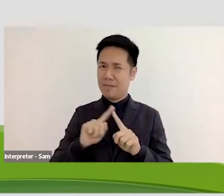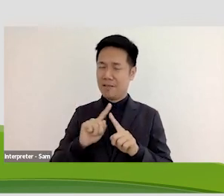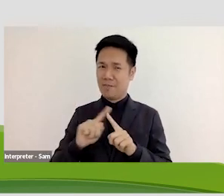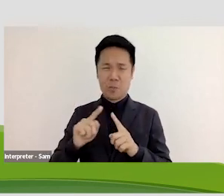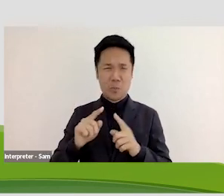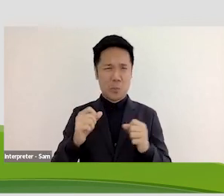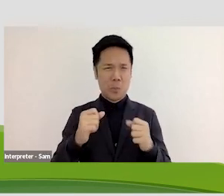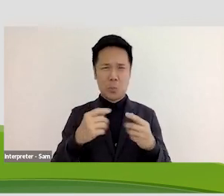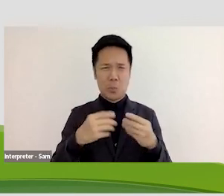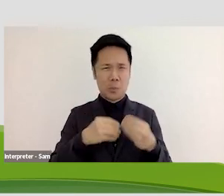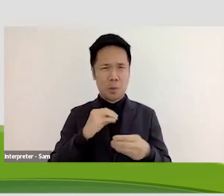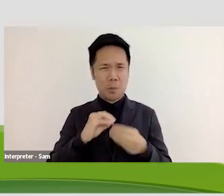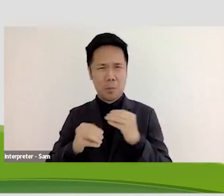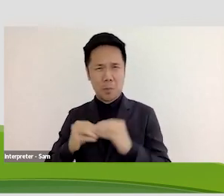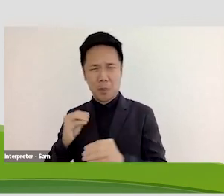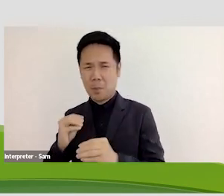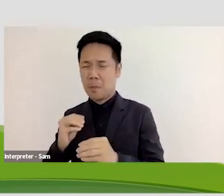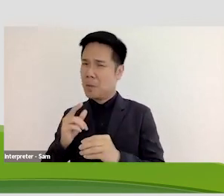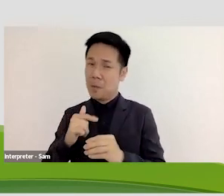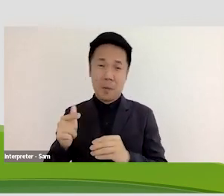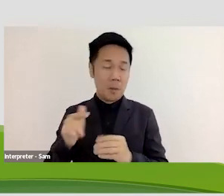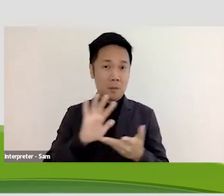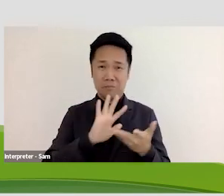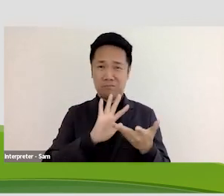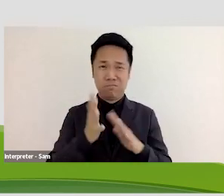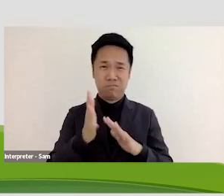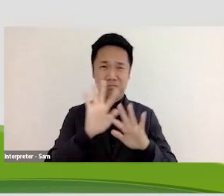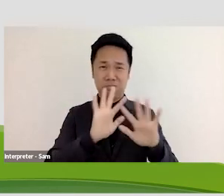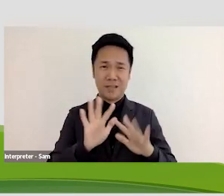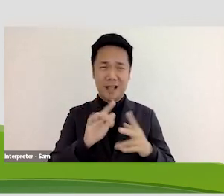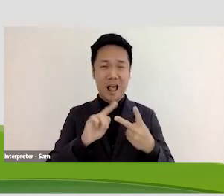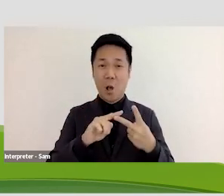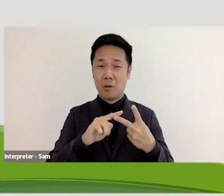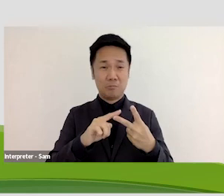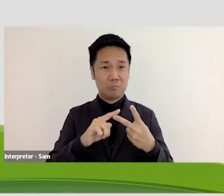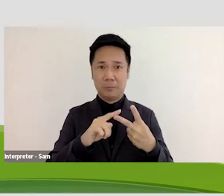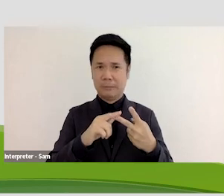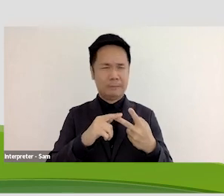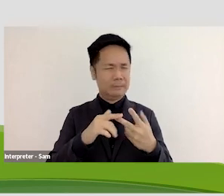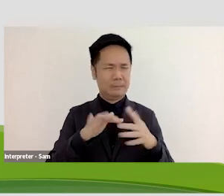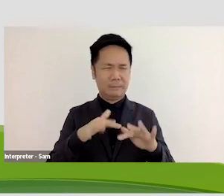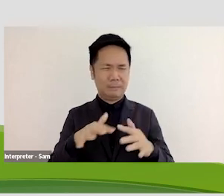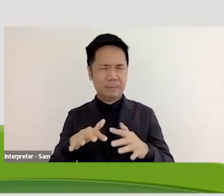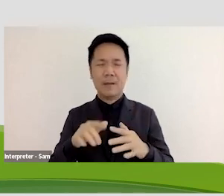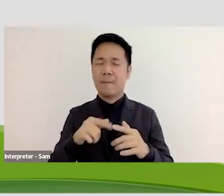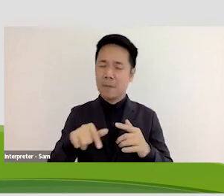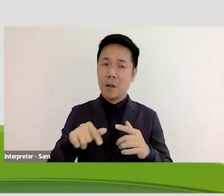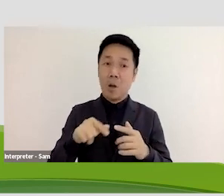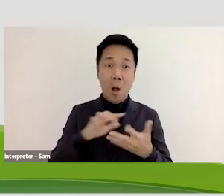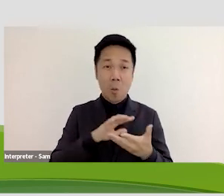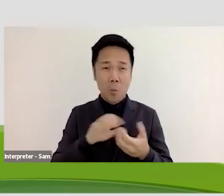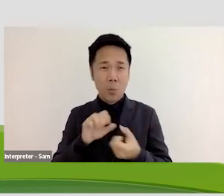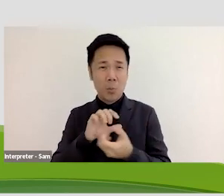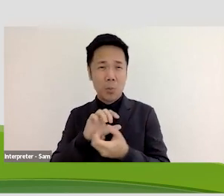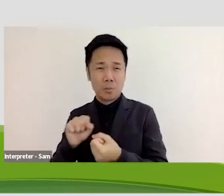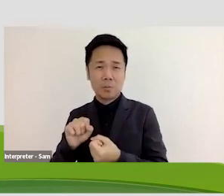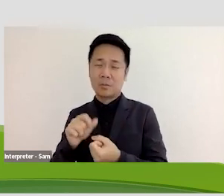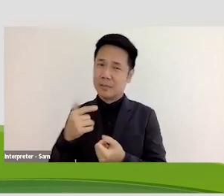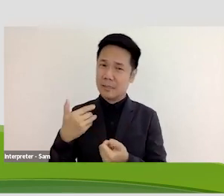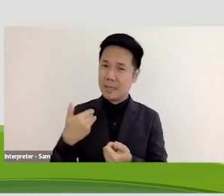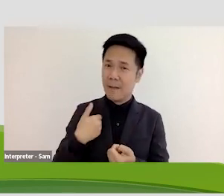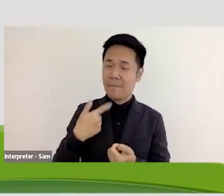terms of disaster and climate change risks. However, throughout this consultation, we have heard of promising practices